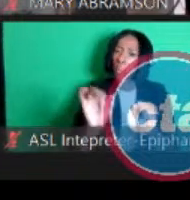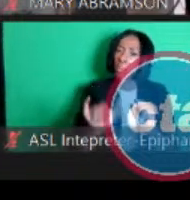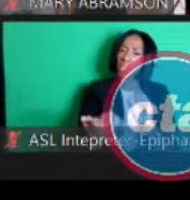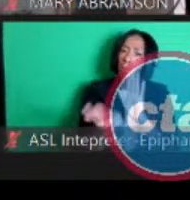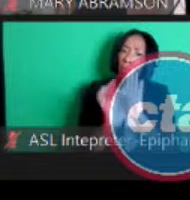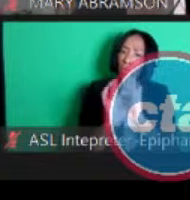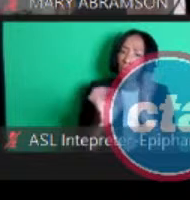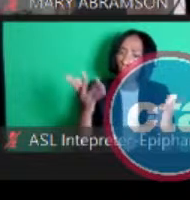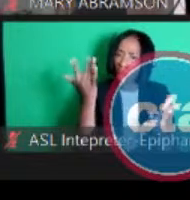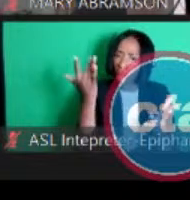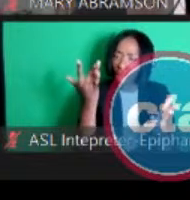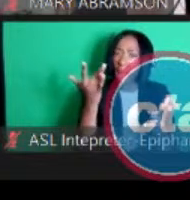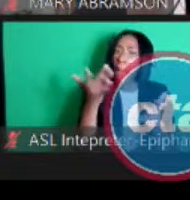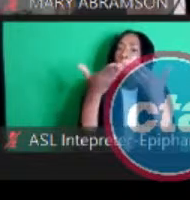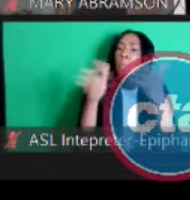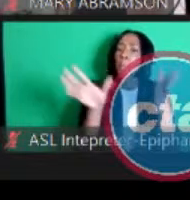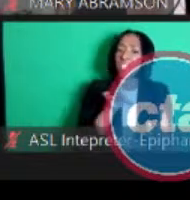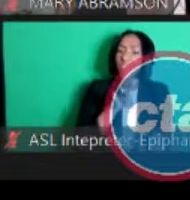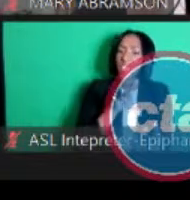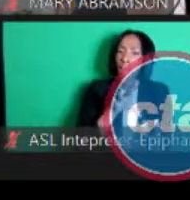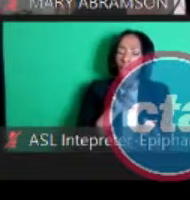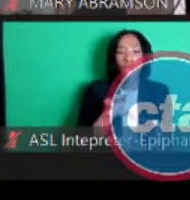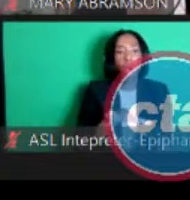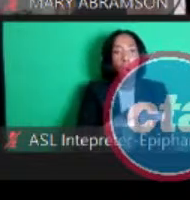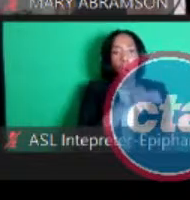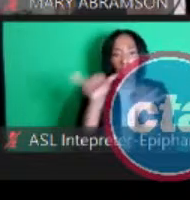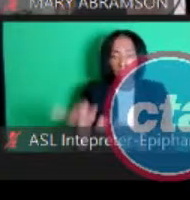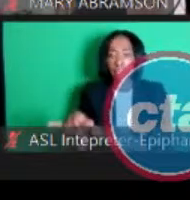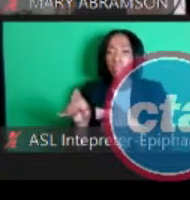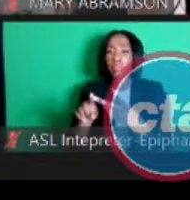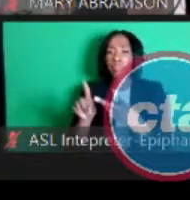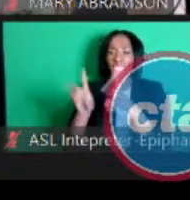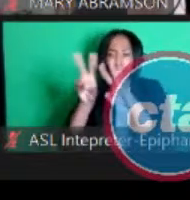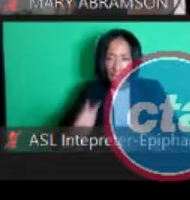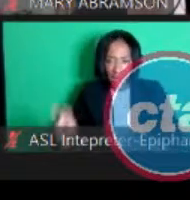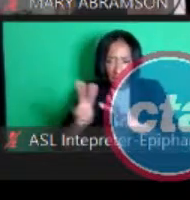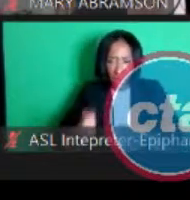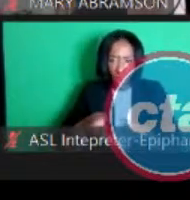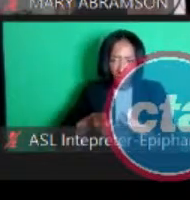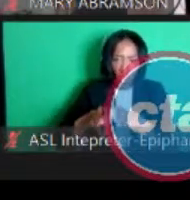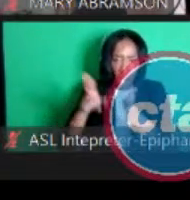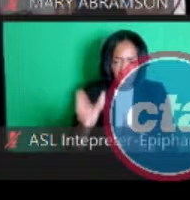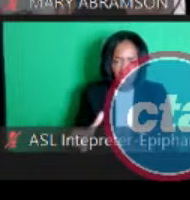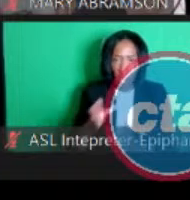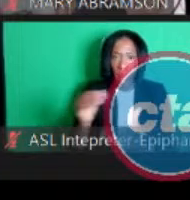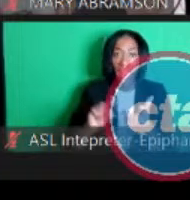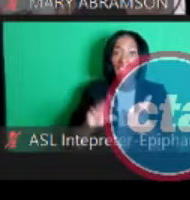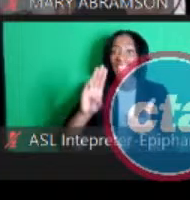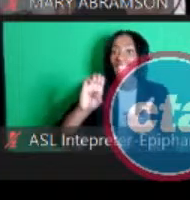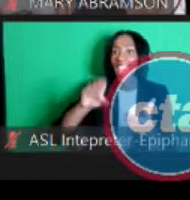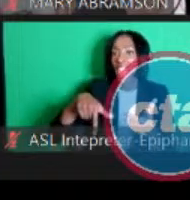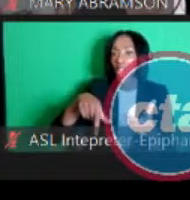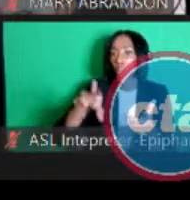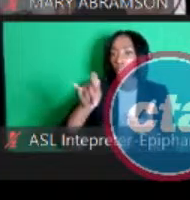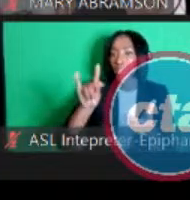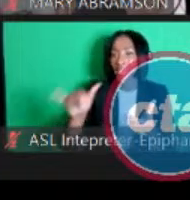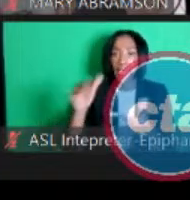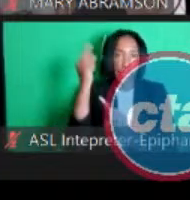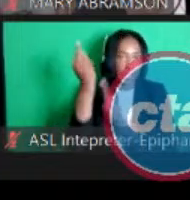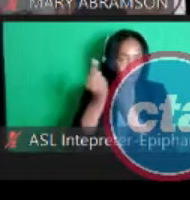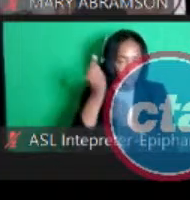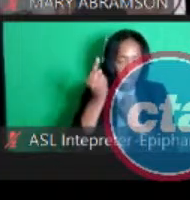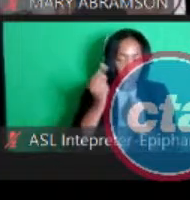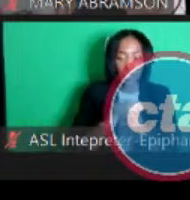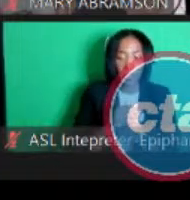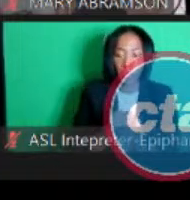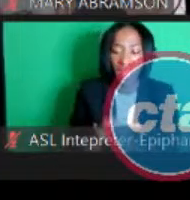public feedback. We did some also analysis on ridership, on usage, as well as equity considerations.